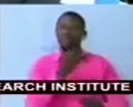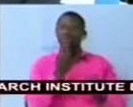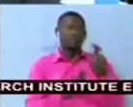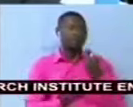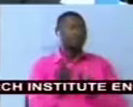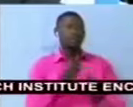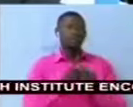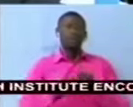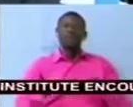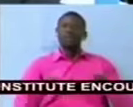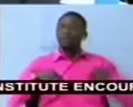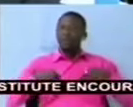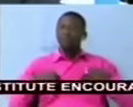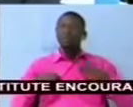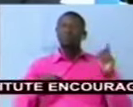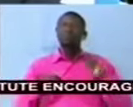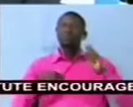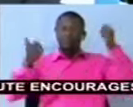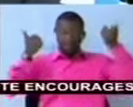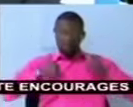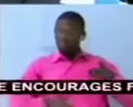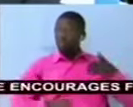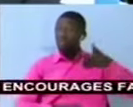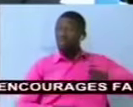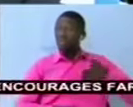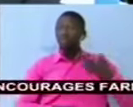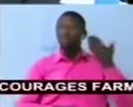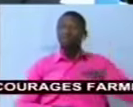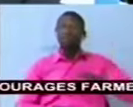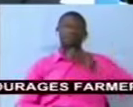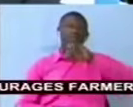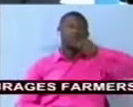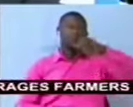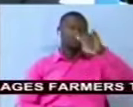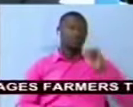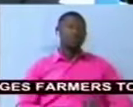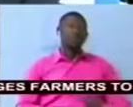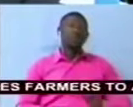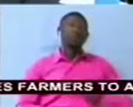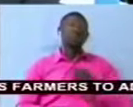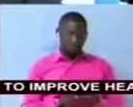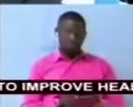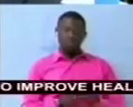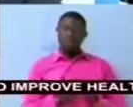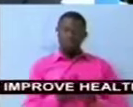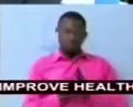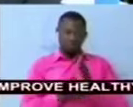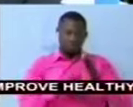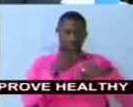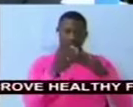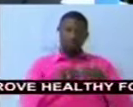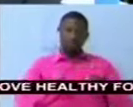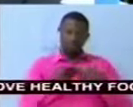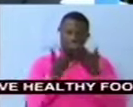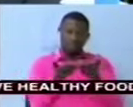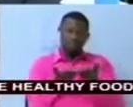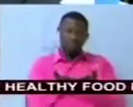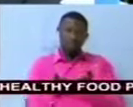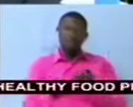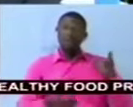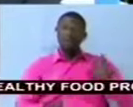allow what happened here from July 19, the public's kind